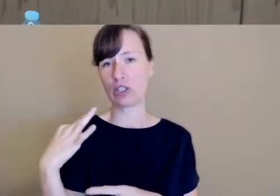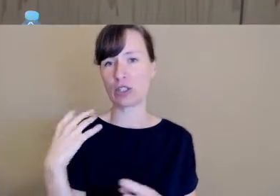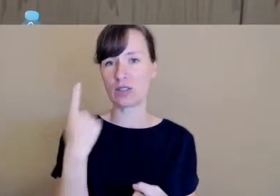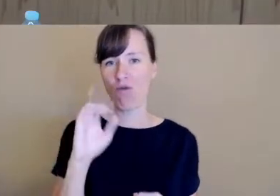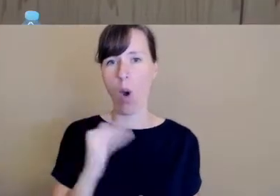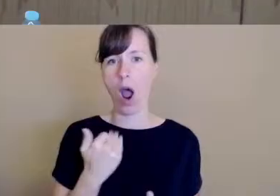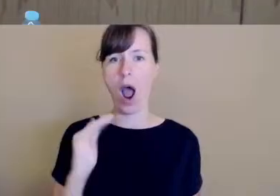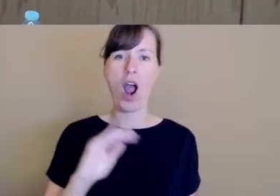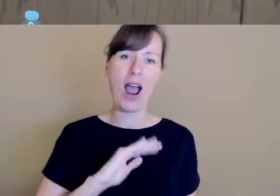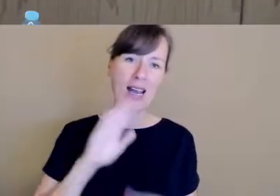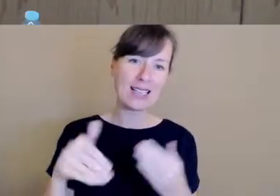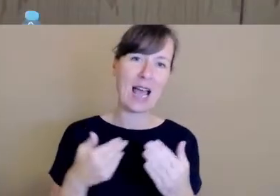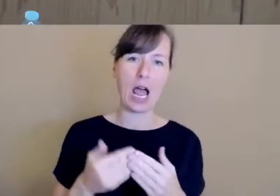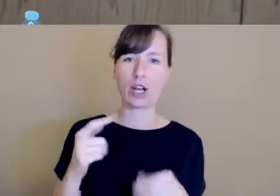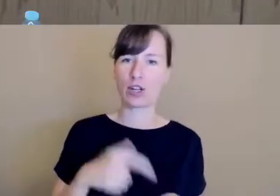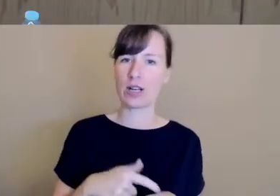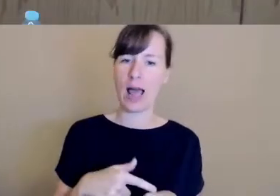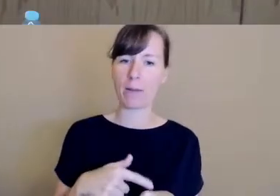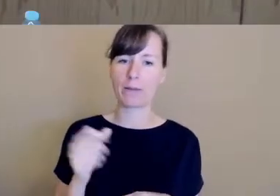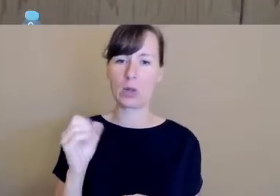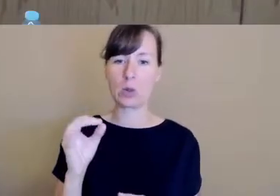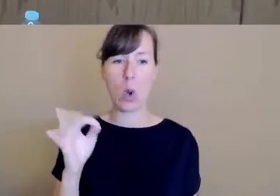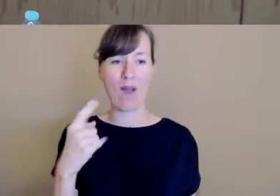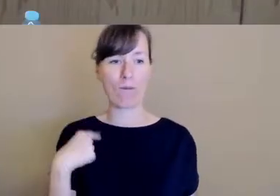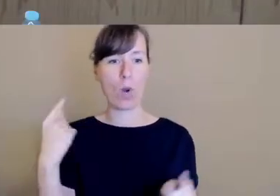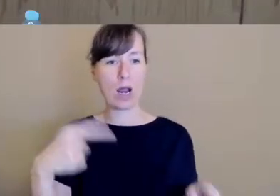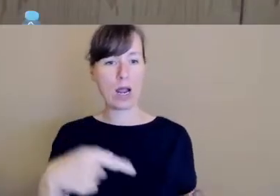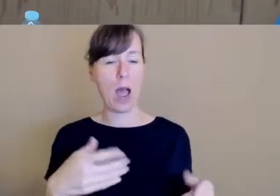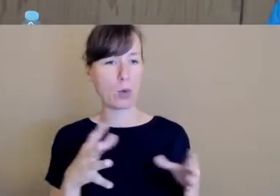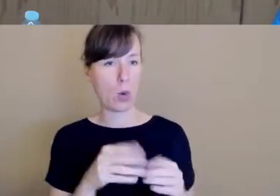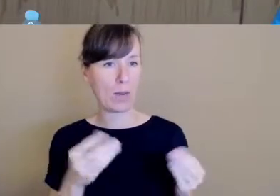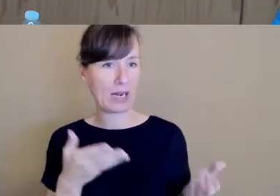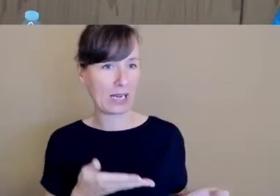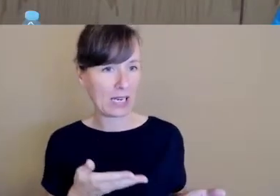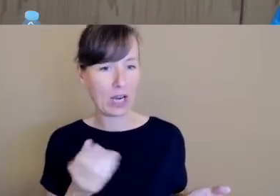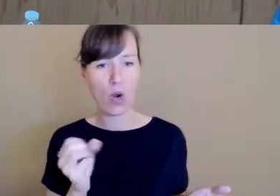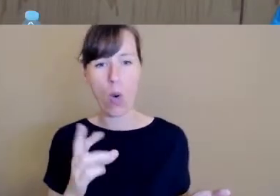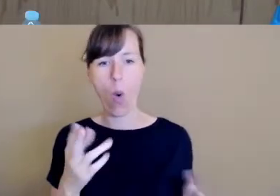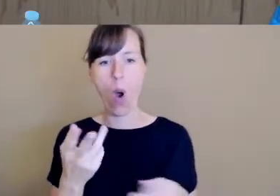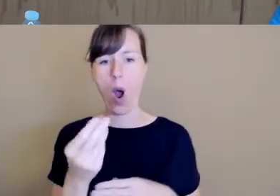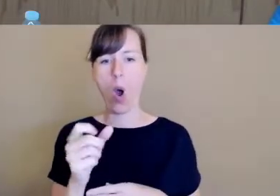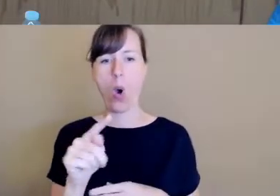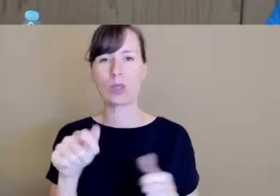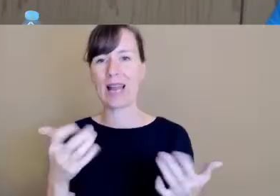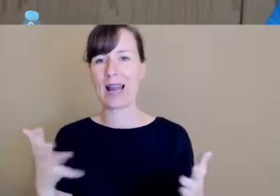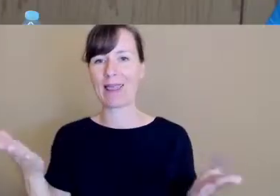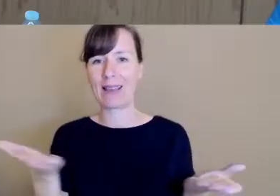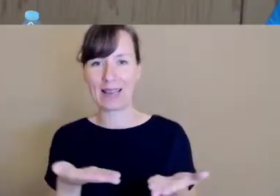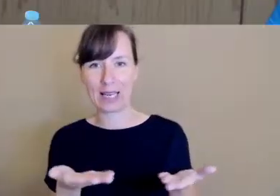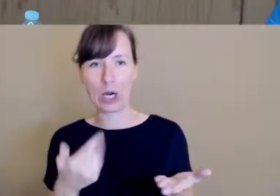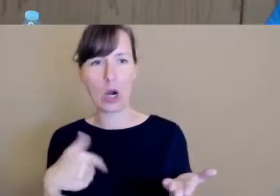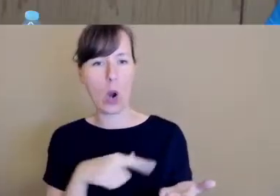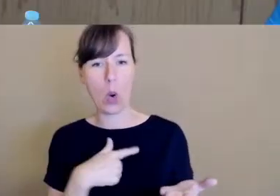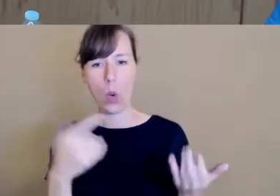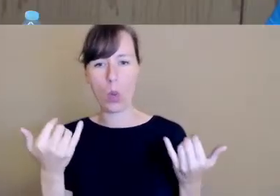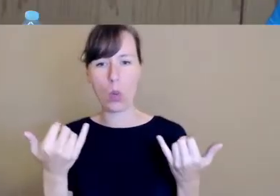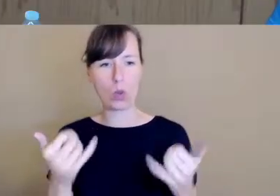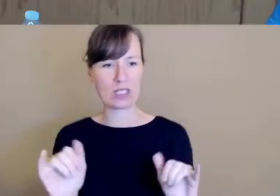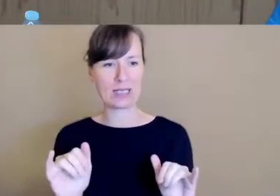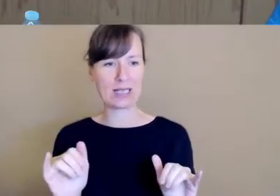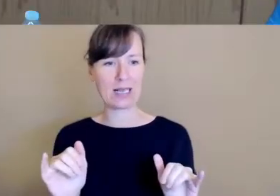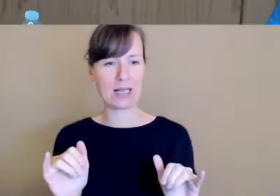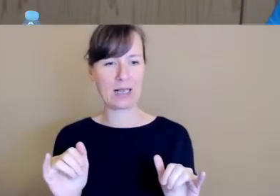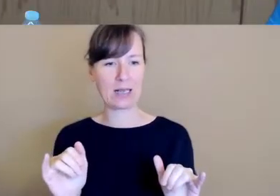if we come to a meeting here or host anything else here, we're still on as far as being